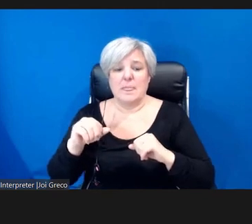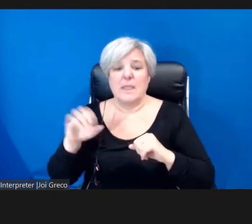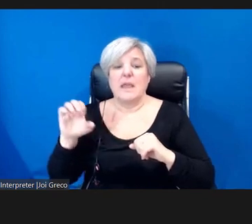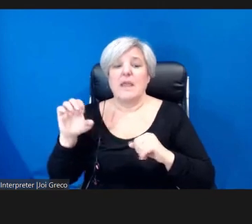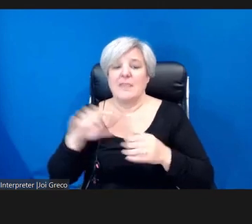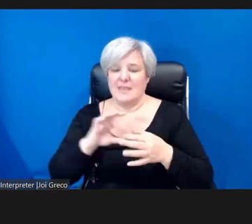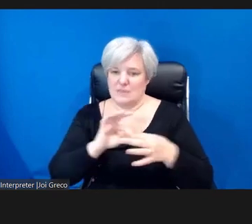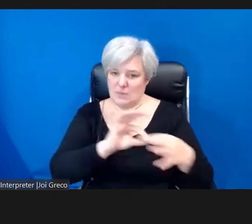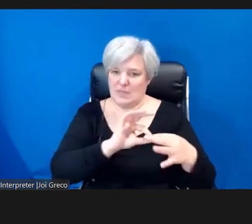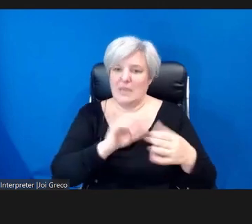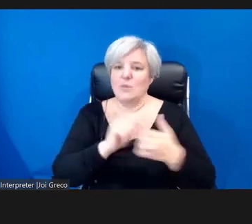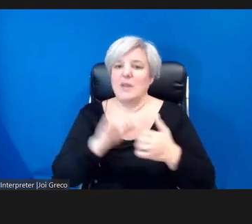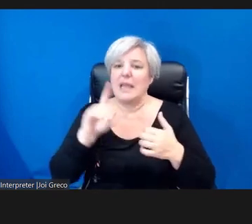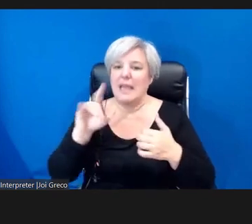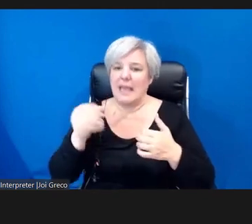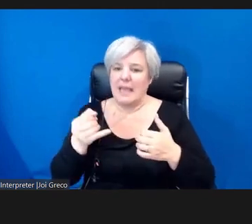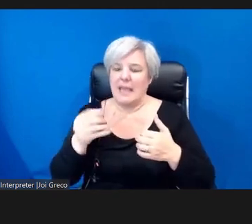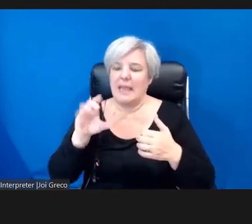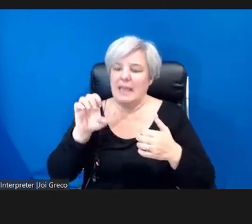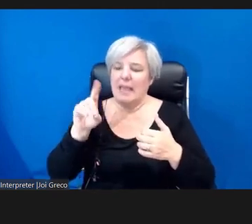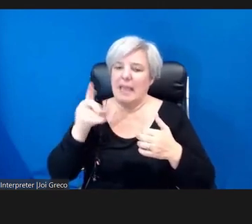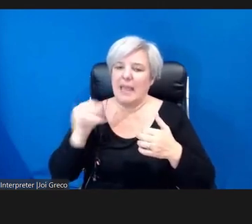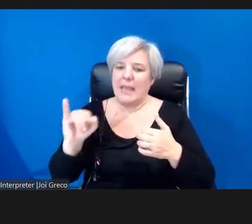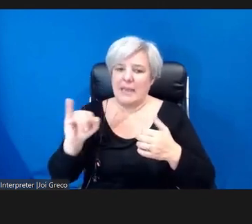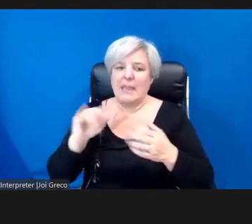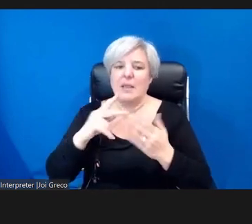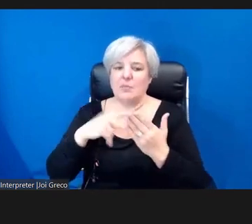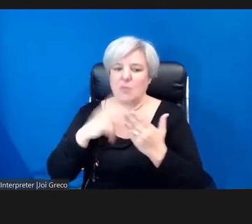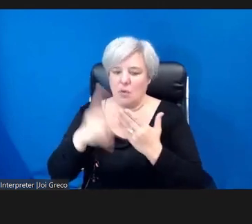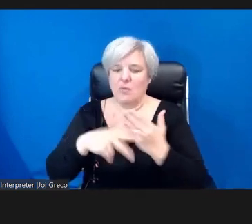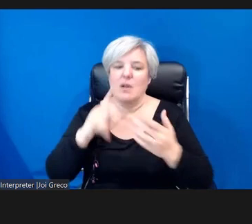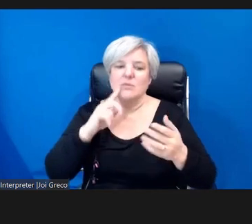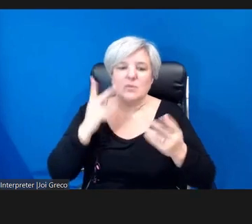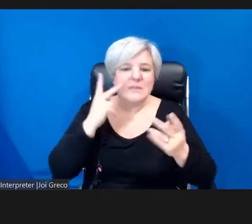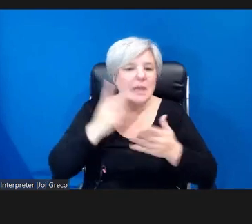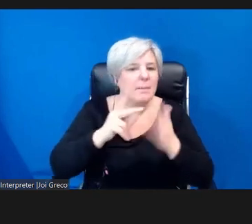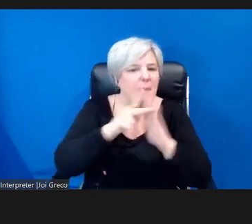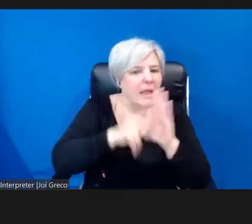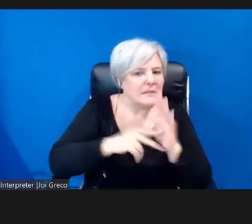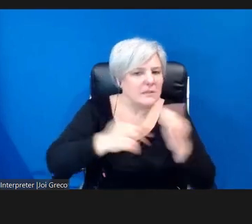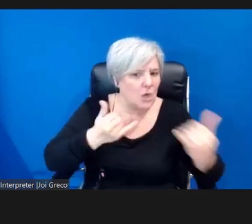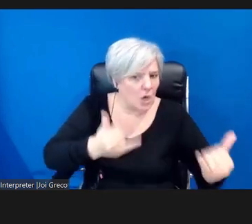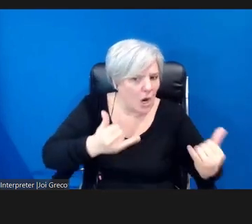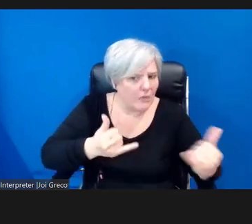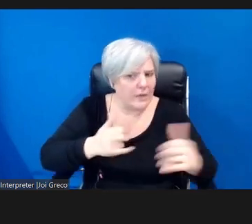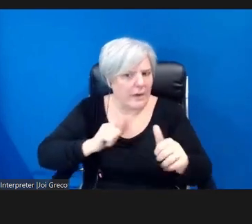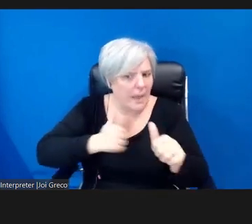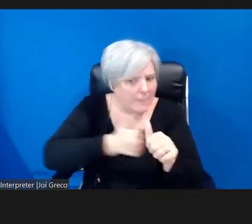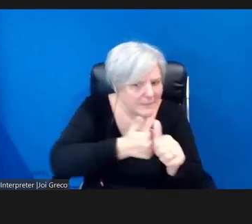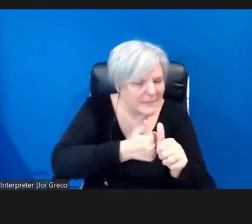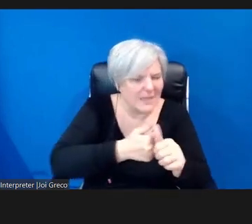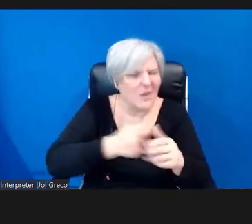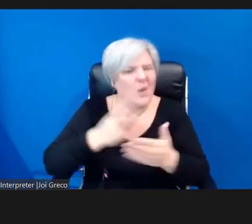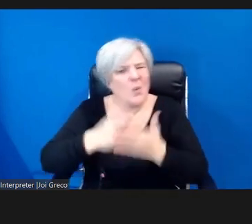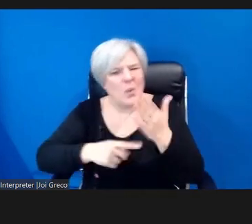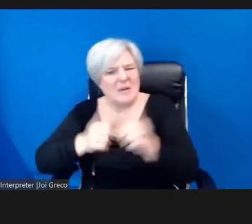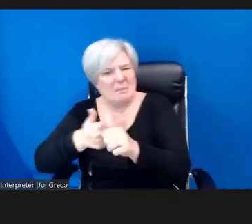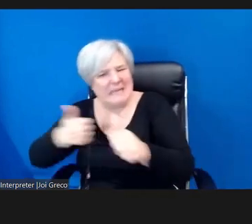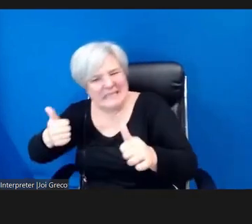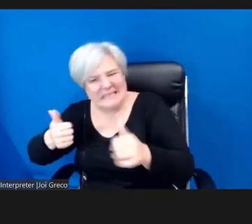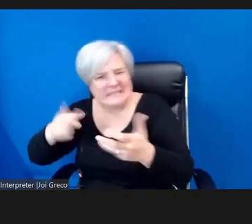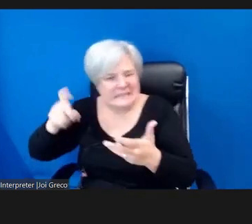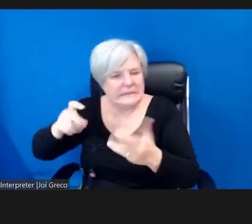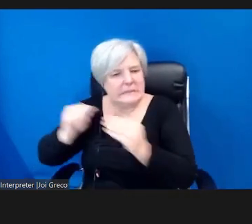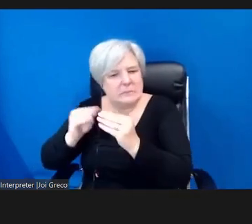EHDI program in determining which policies and procedures are current and updated and which will require some updating to reflect